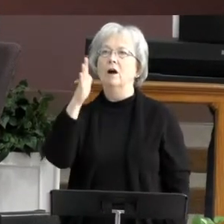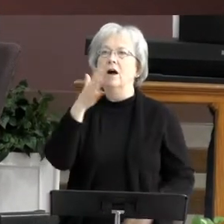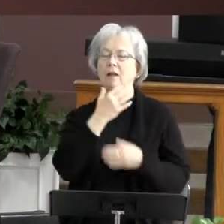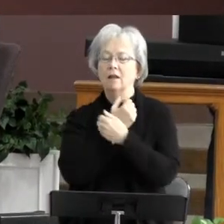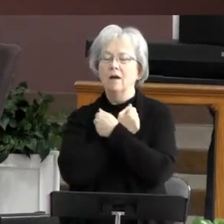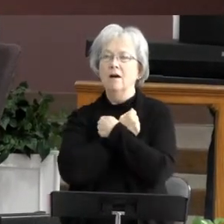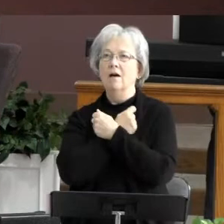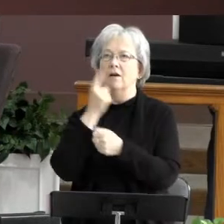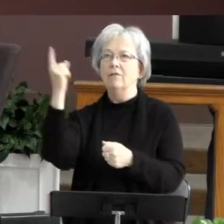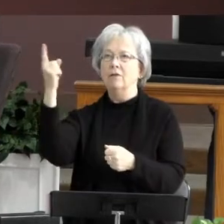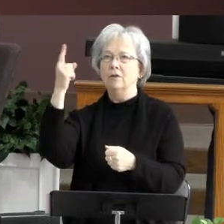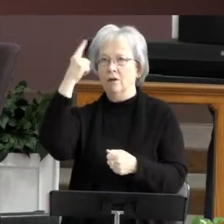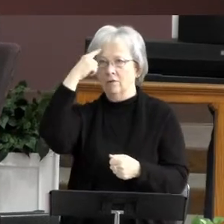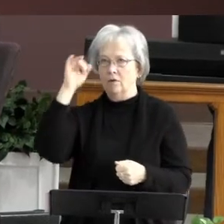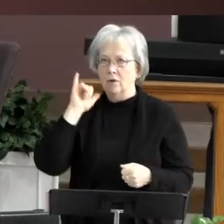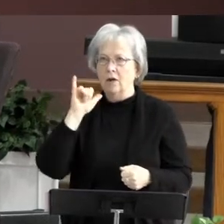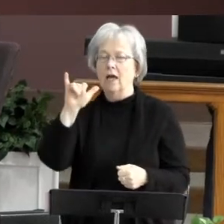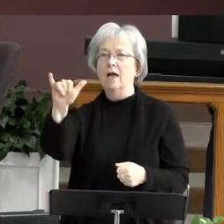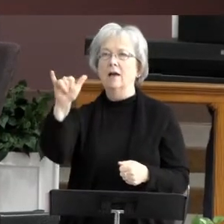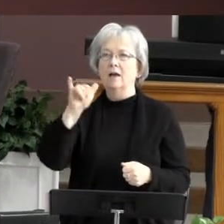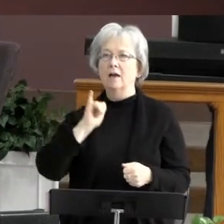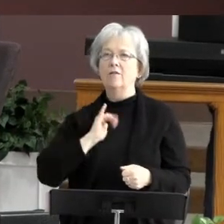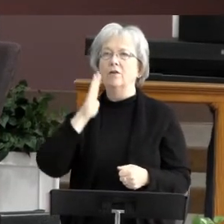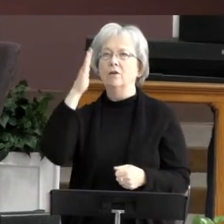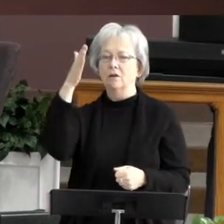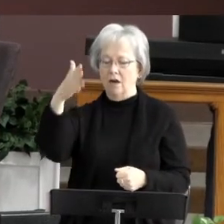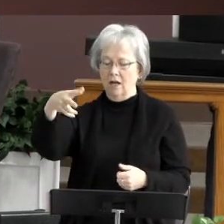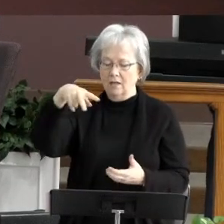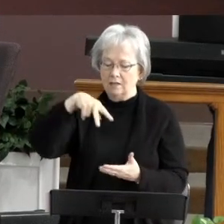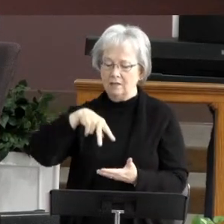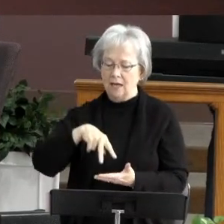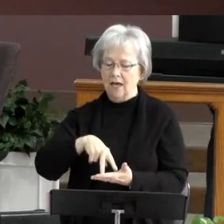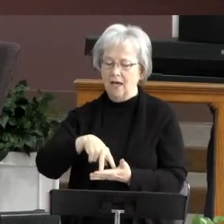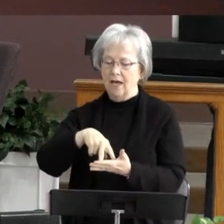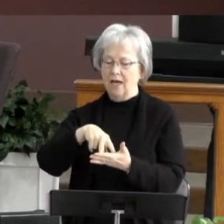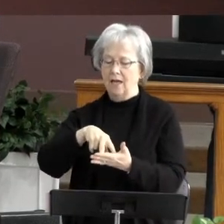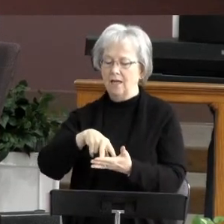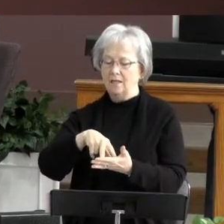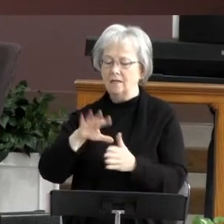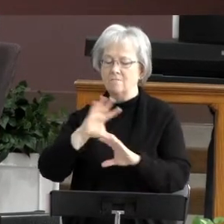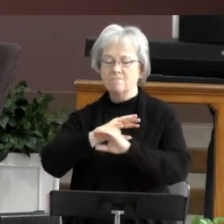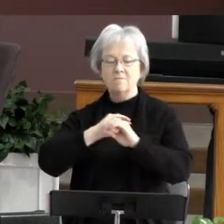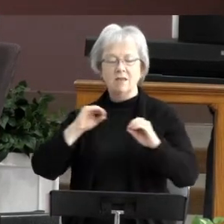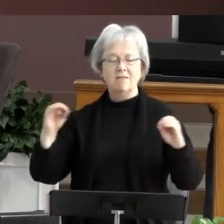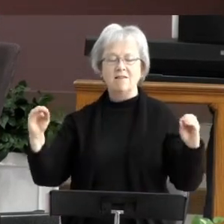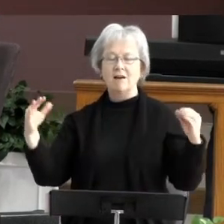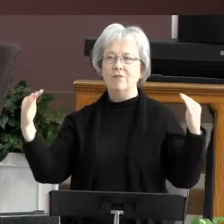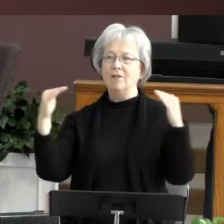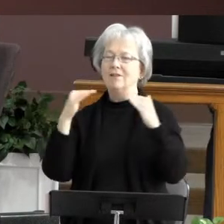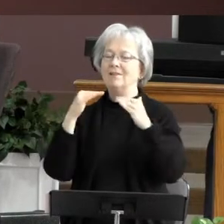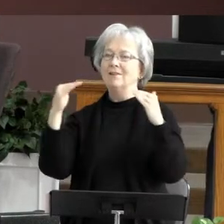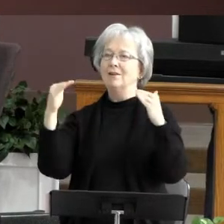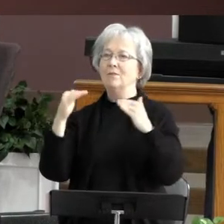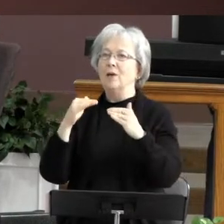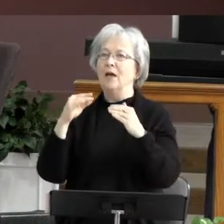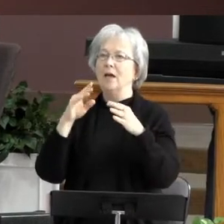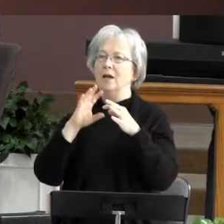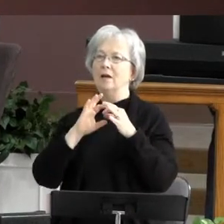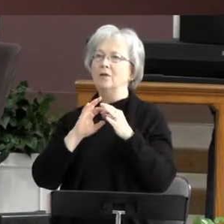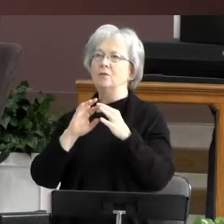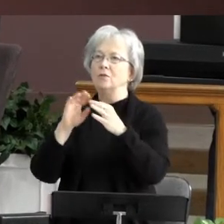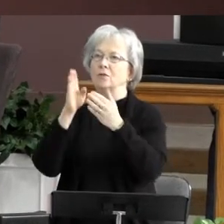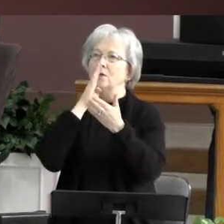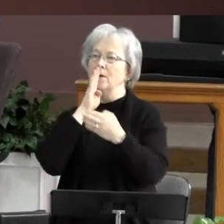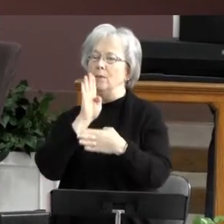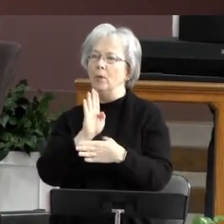Forever I'll love you, forever I'll stand. Nothing